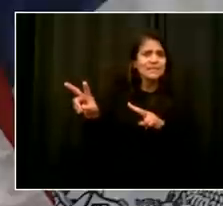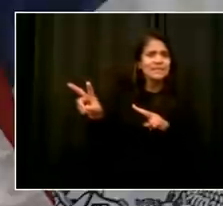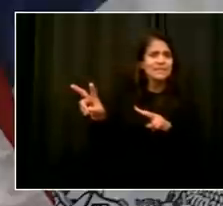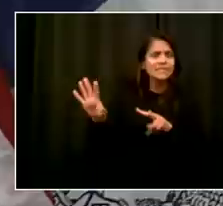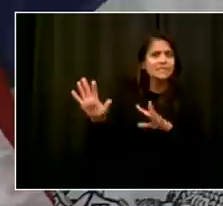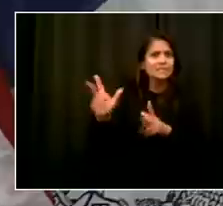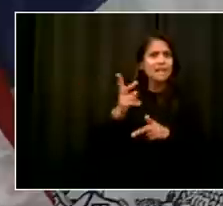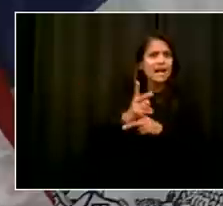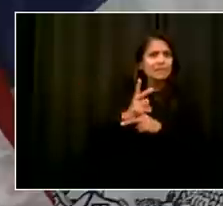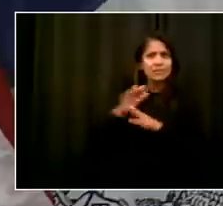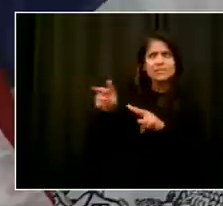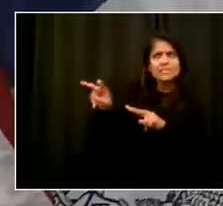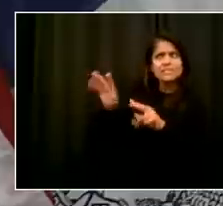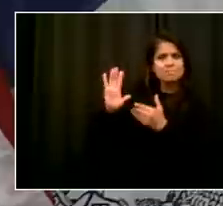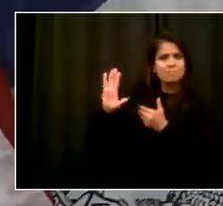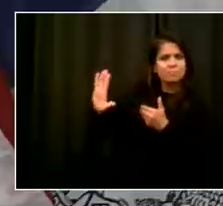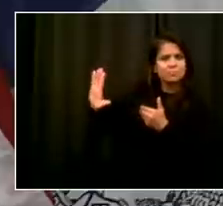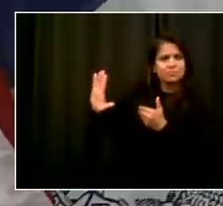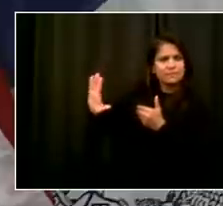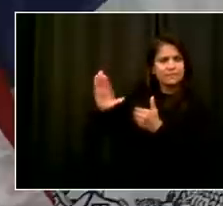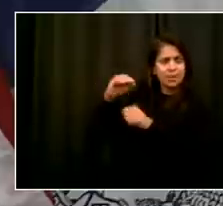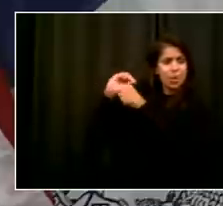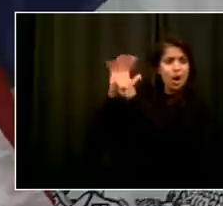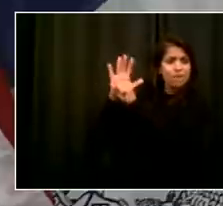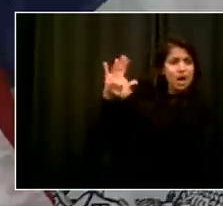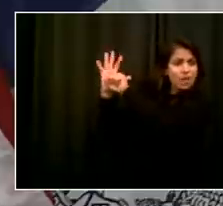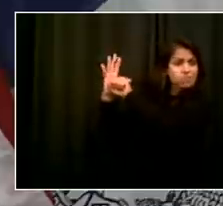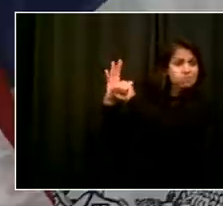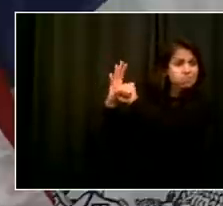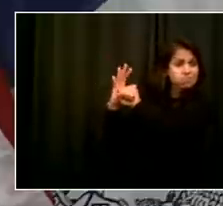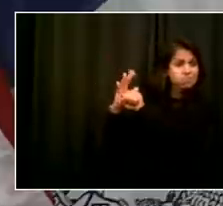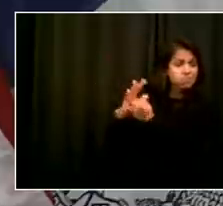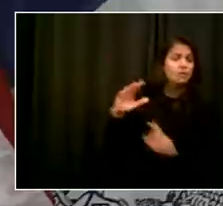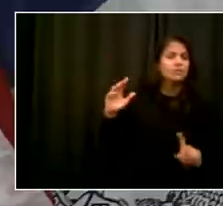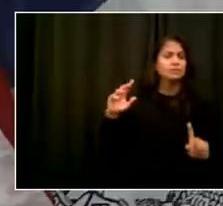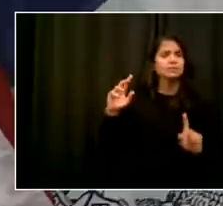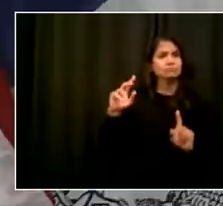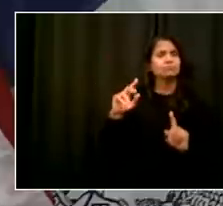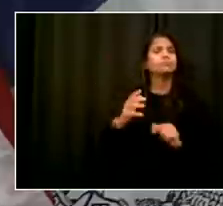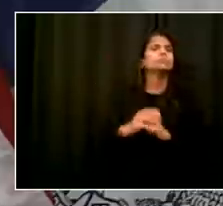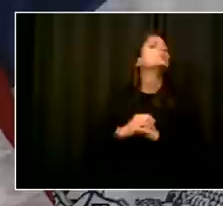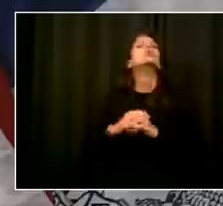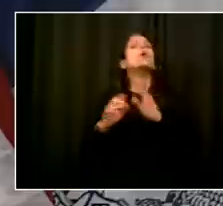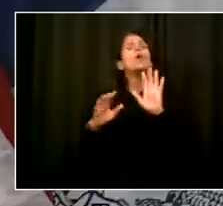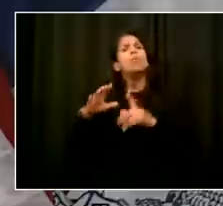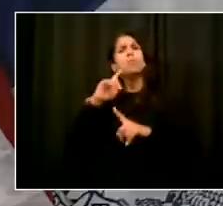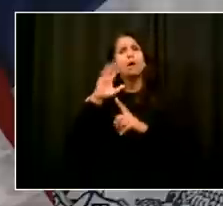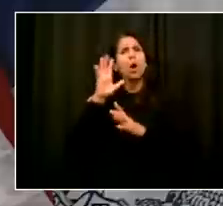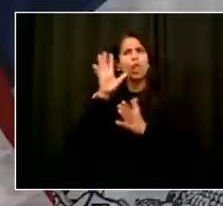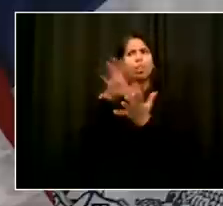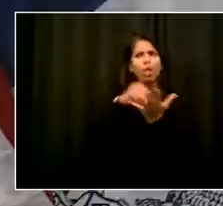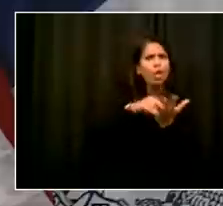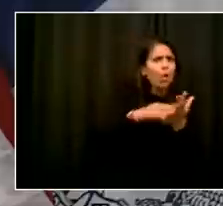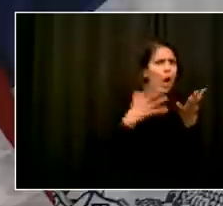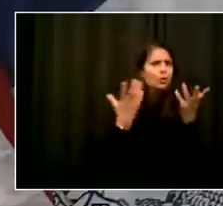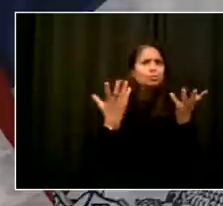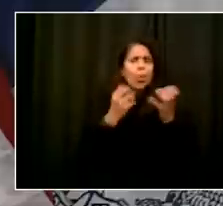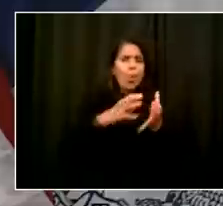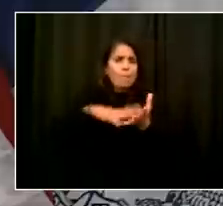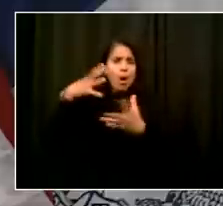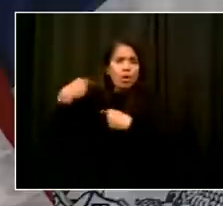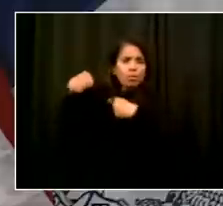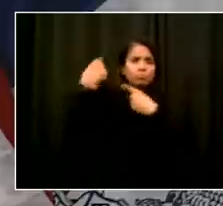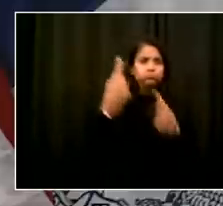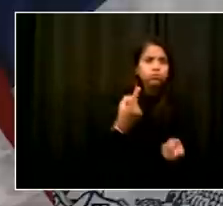learned in the spring about who is most vulnerable and the special precautions that need to be taken when it comes to our